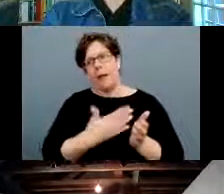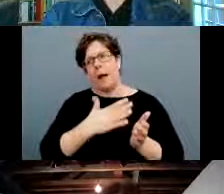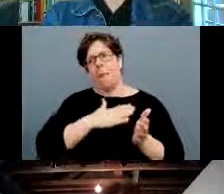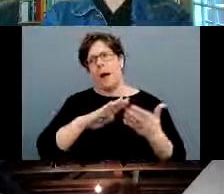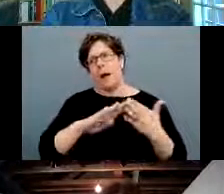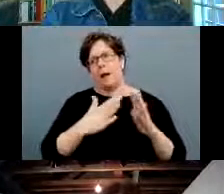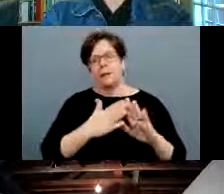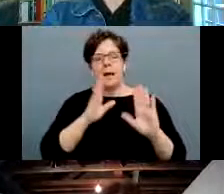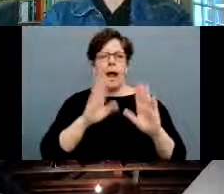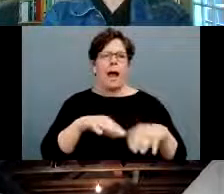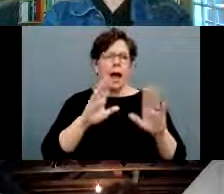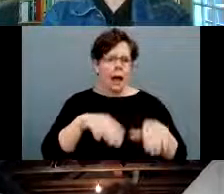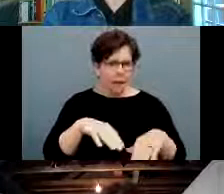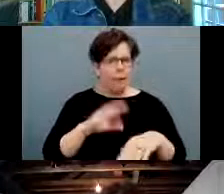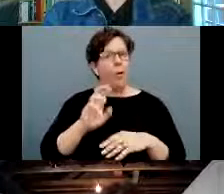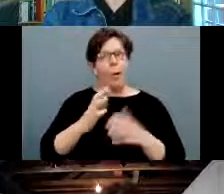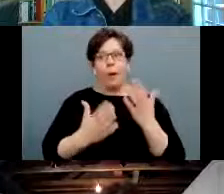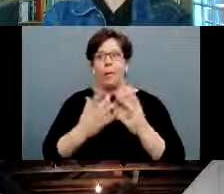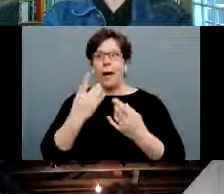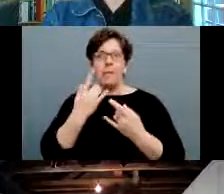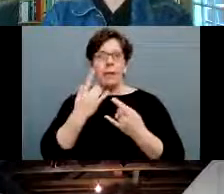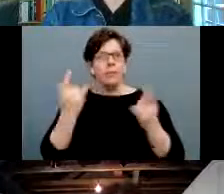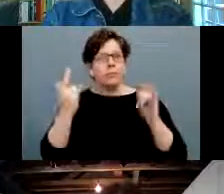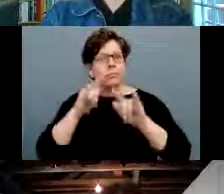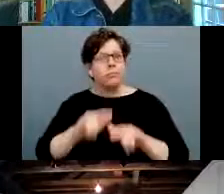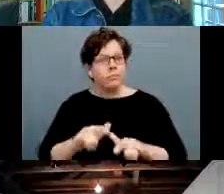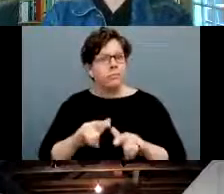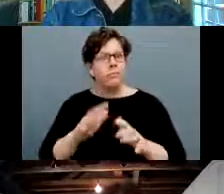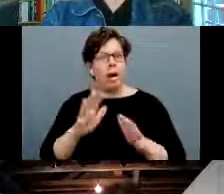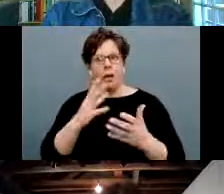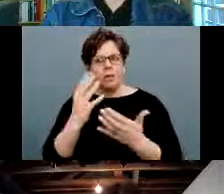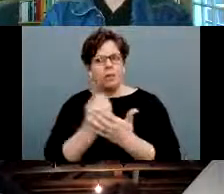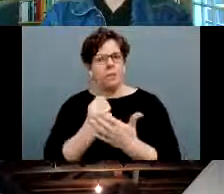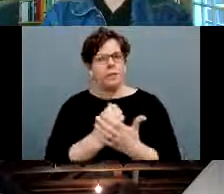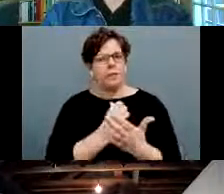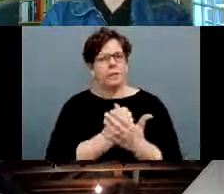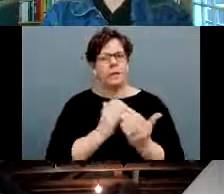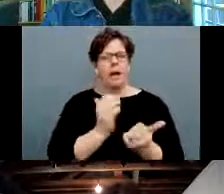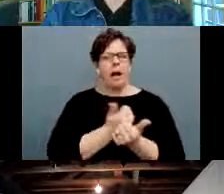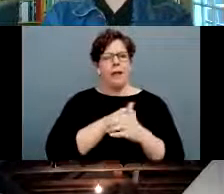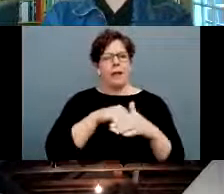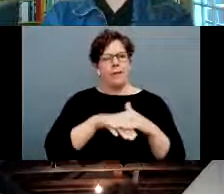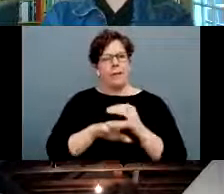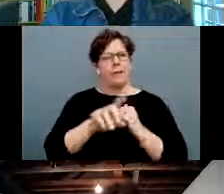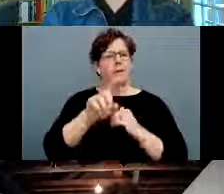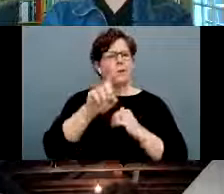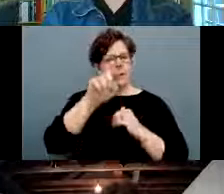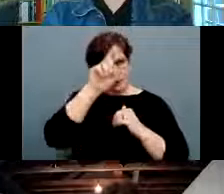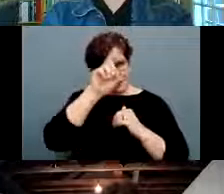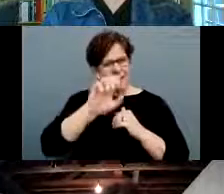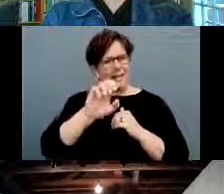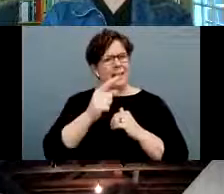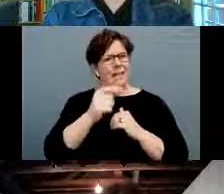own hometowns, or if you come from far afield. I love stepping into the Egyptian theater, a wonderful example